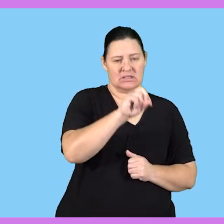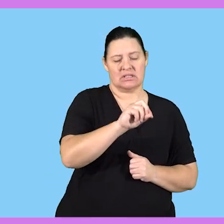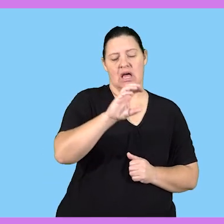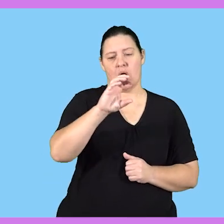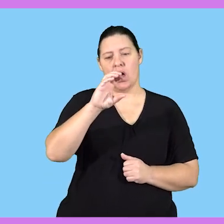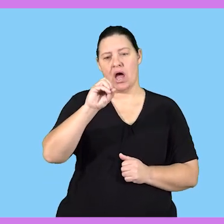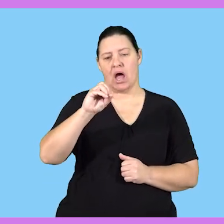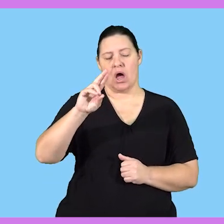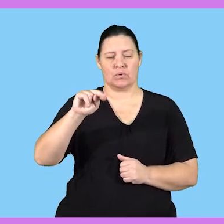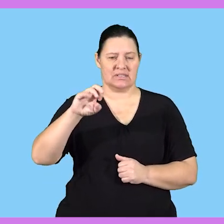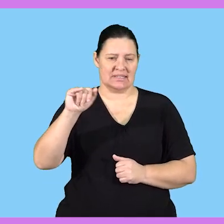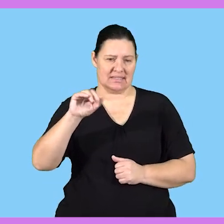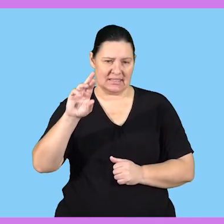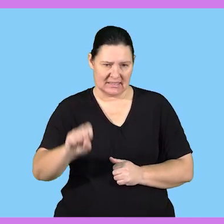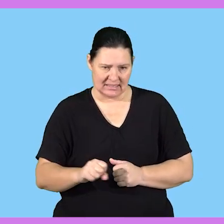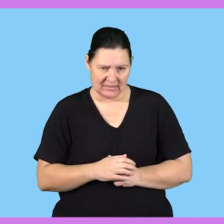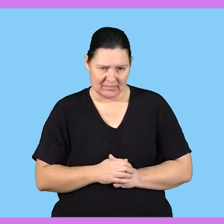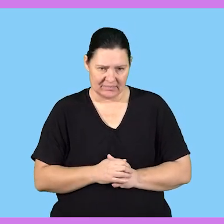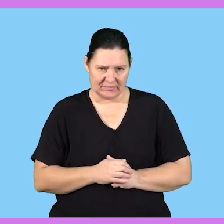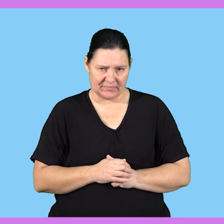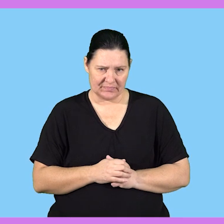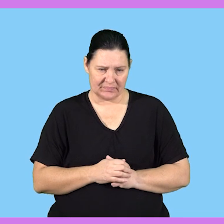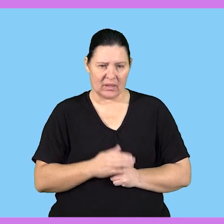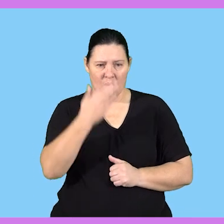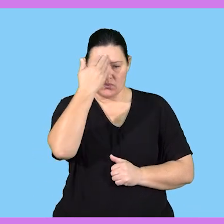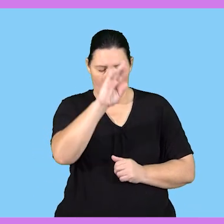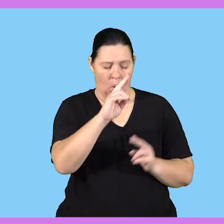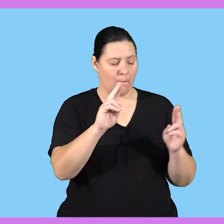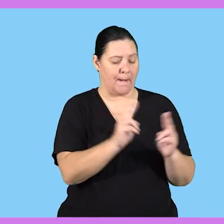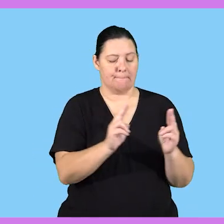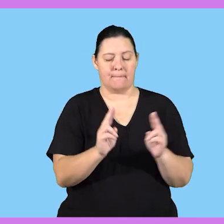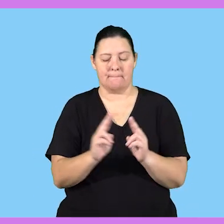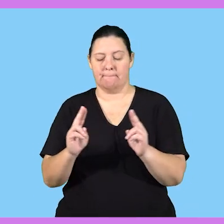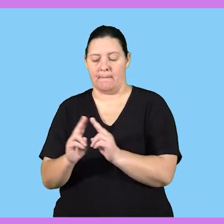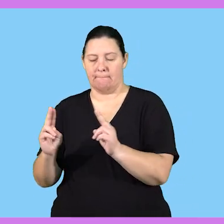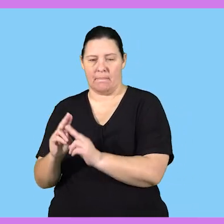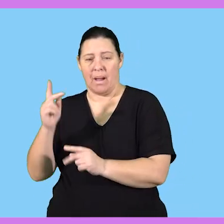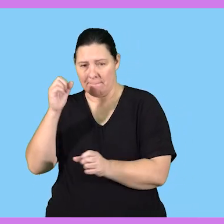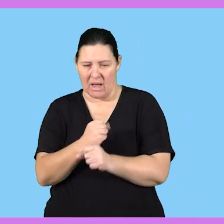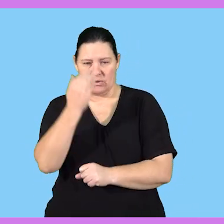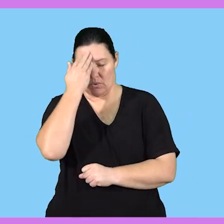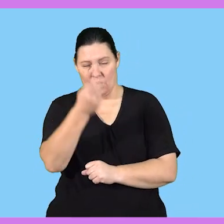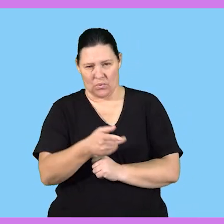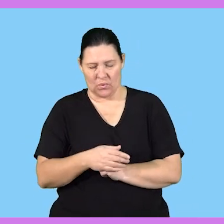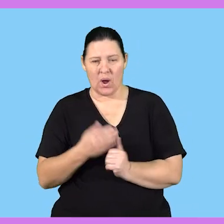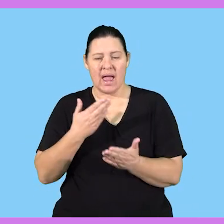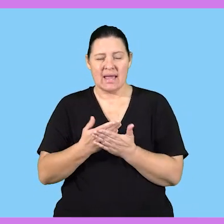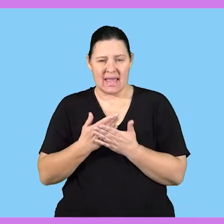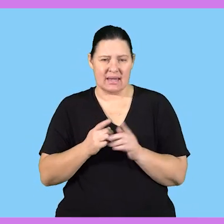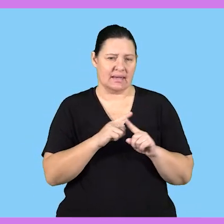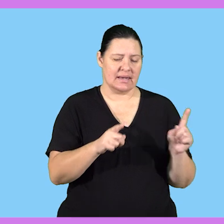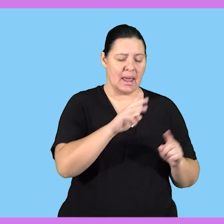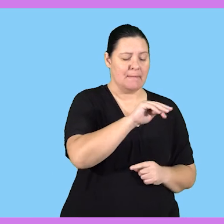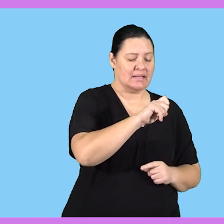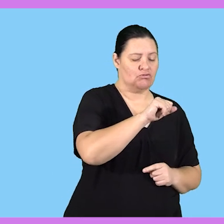add a little note here for you. I have a little note that says know the abbreviations, and also ensure that you can distinguish